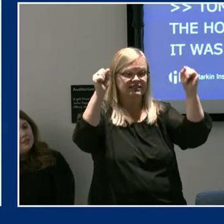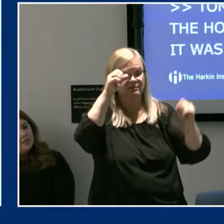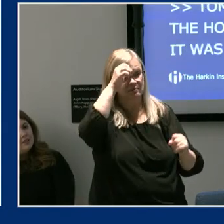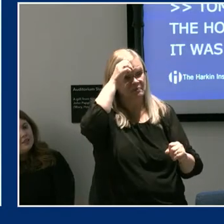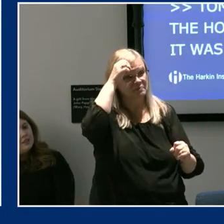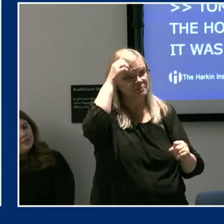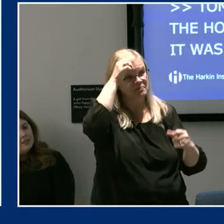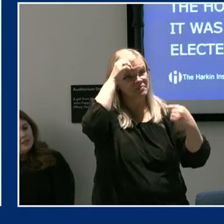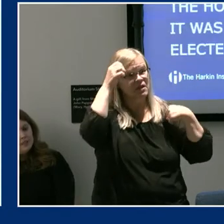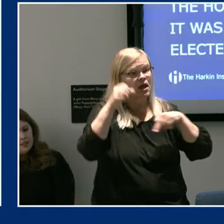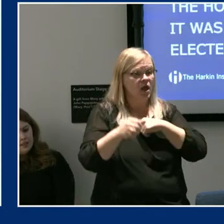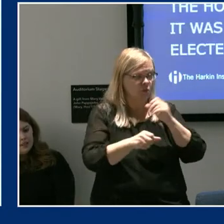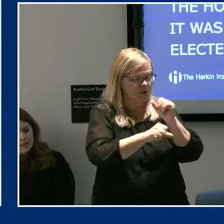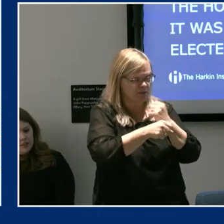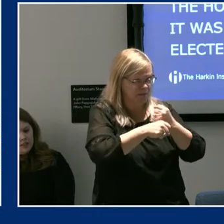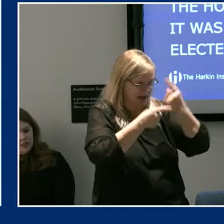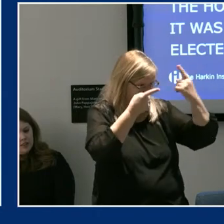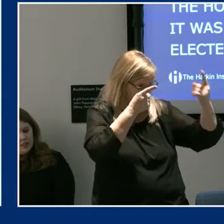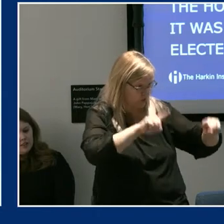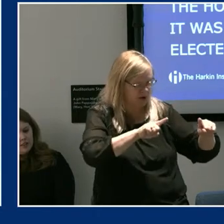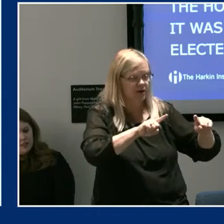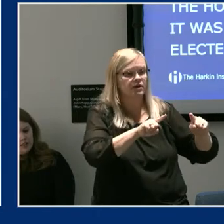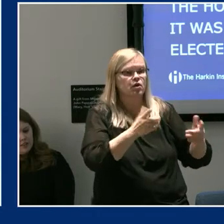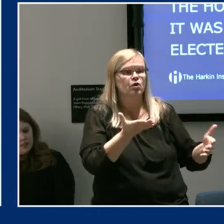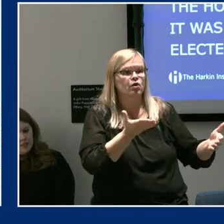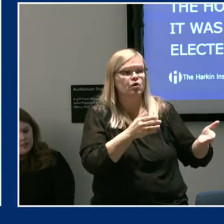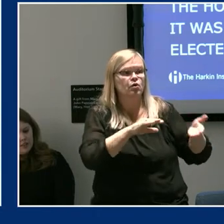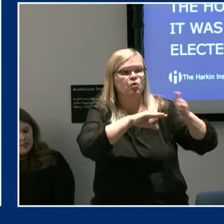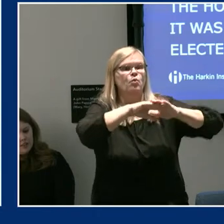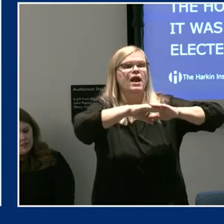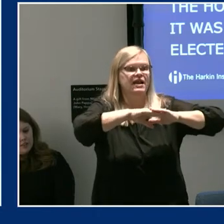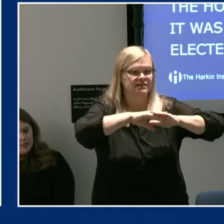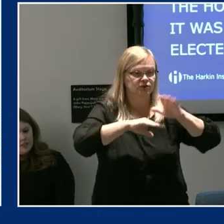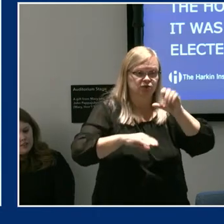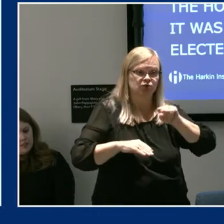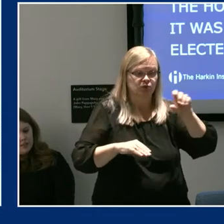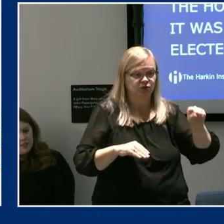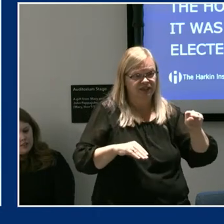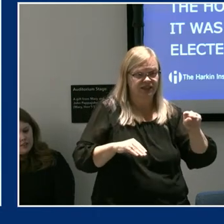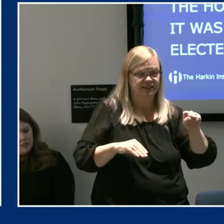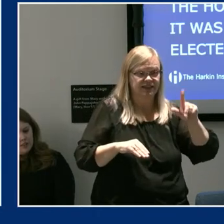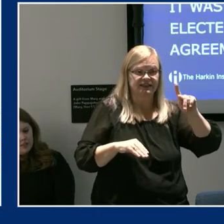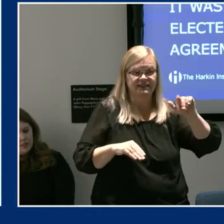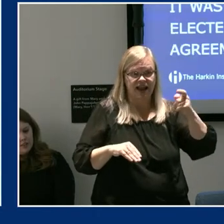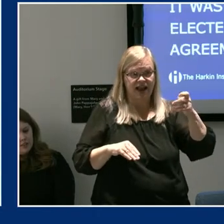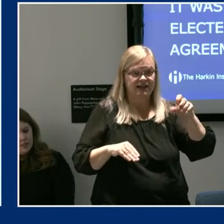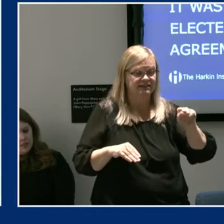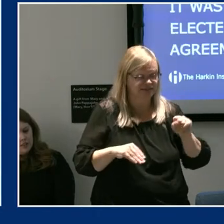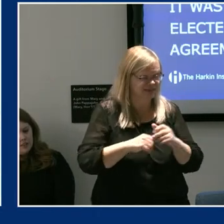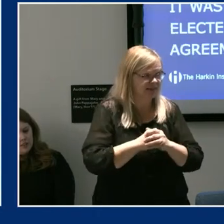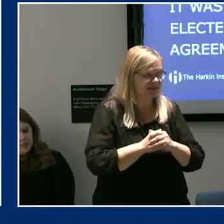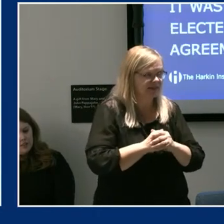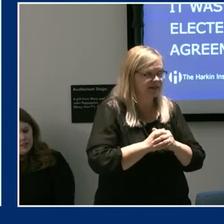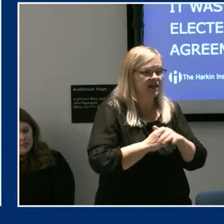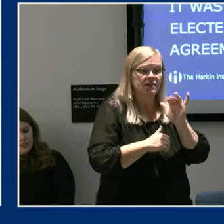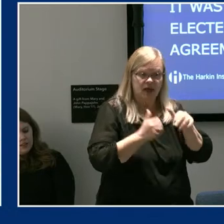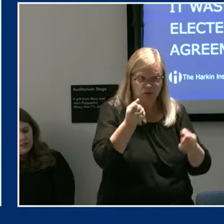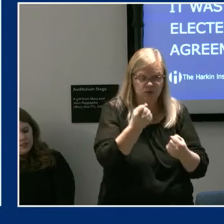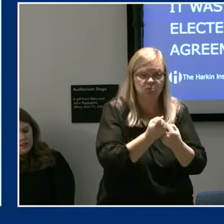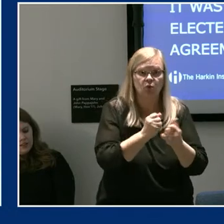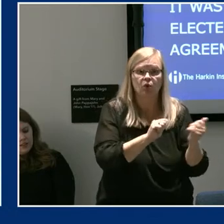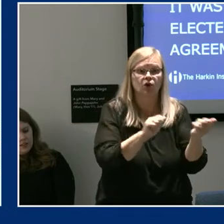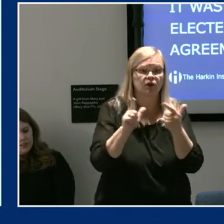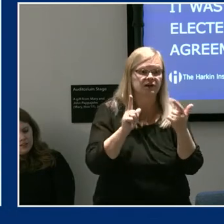and we worked out an agreement to raise the Social Security taxes, which was supported. And I